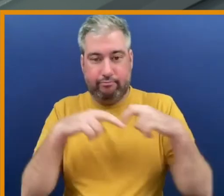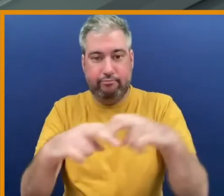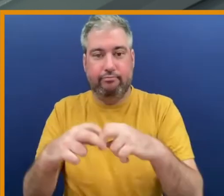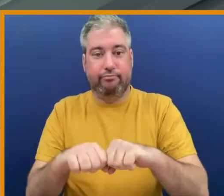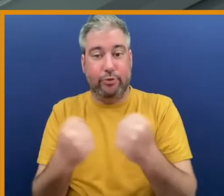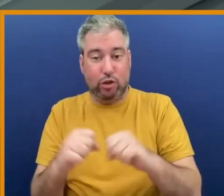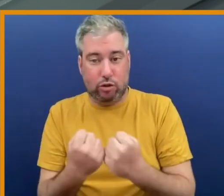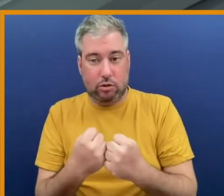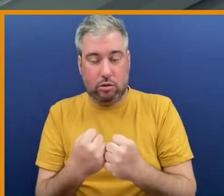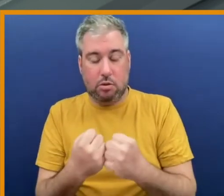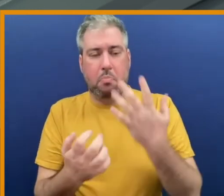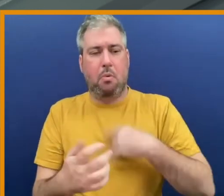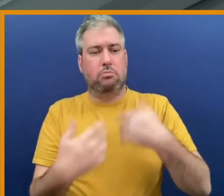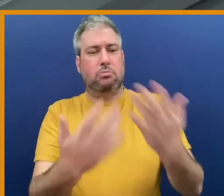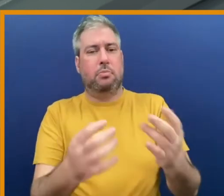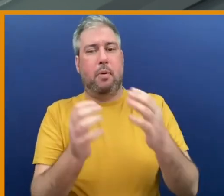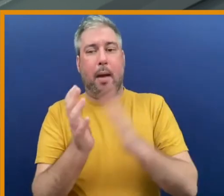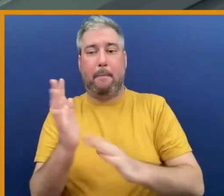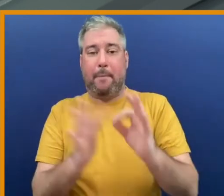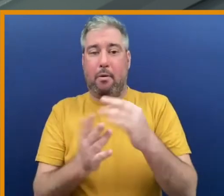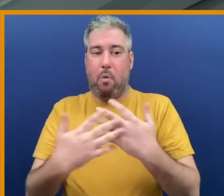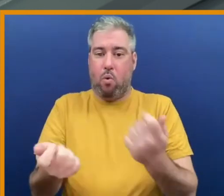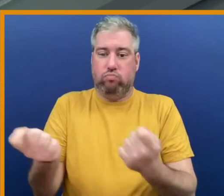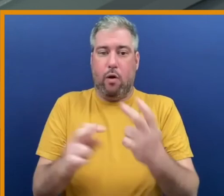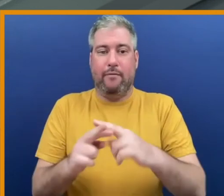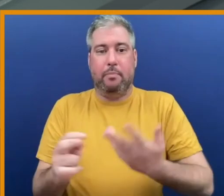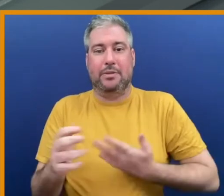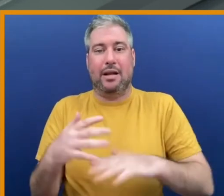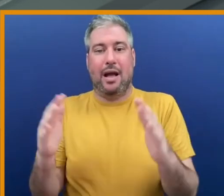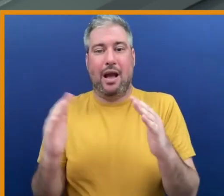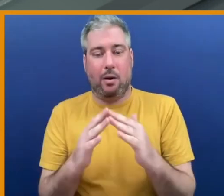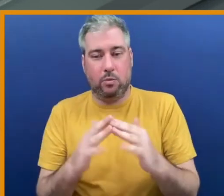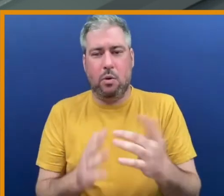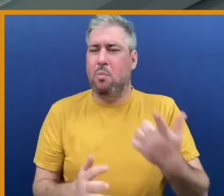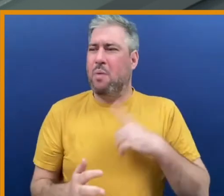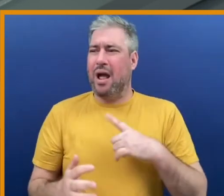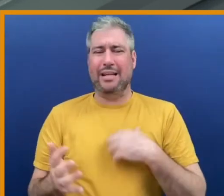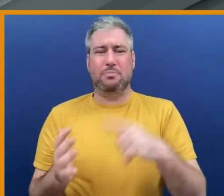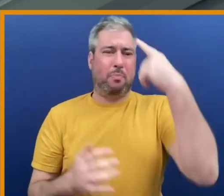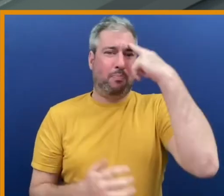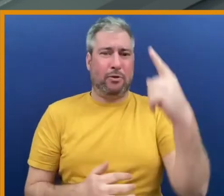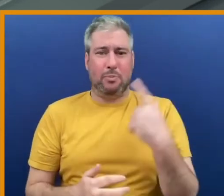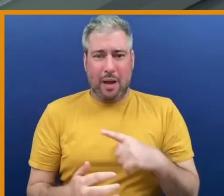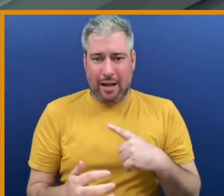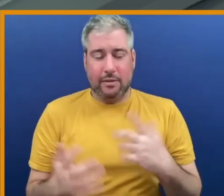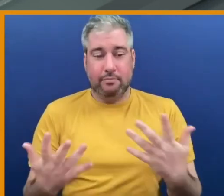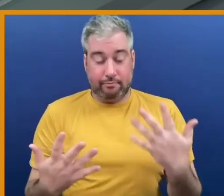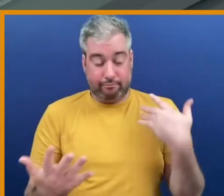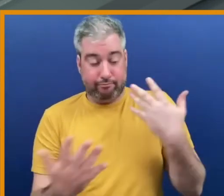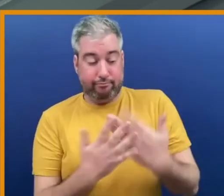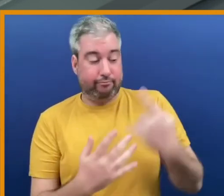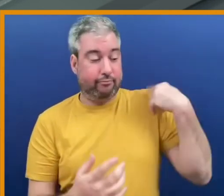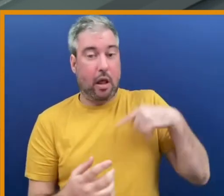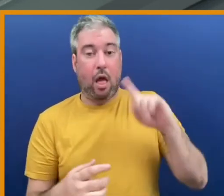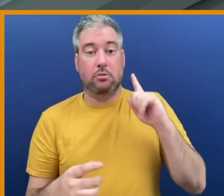this motion? Well, since the last conference, we have seen a huge number of sleaze stories coming out of this government, one even leading to the resignation of